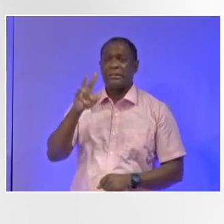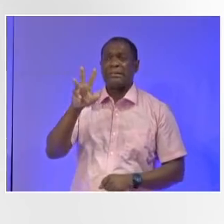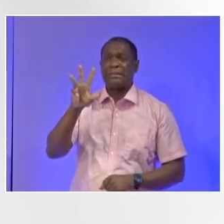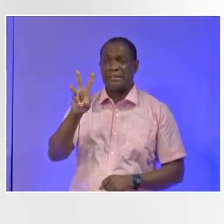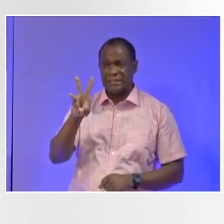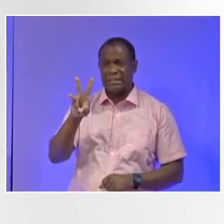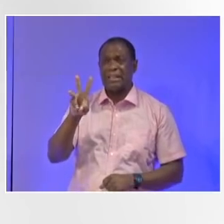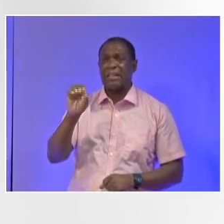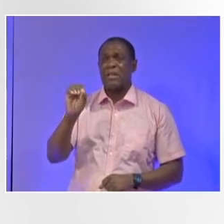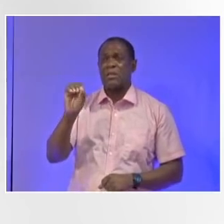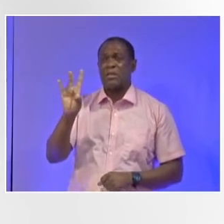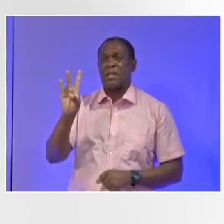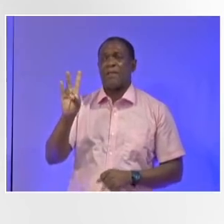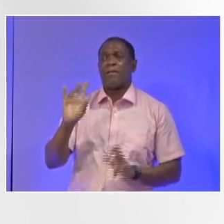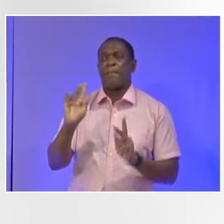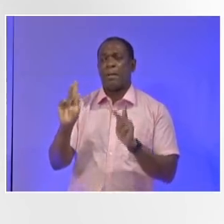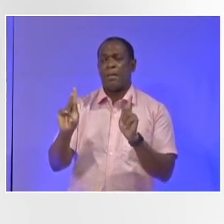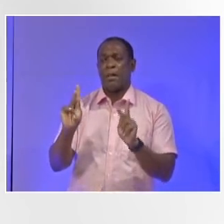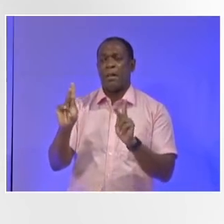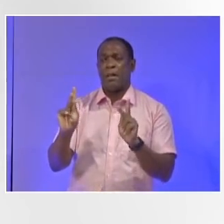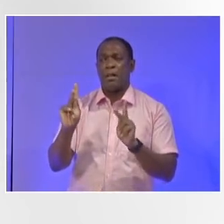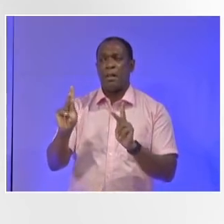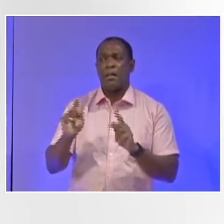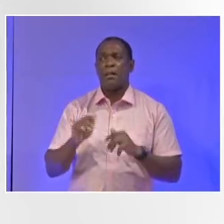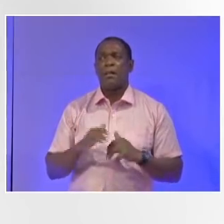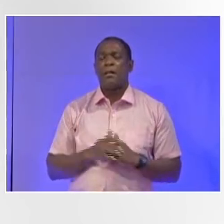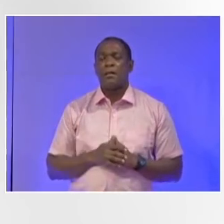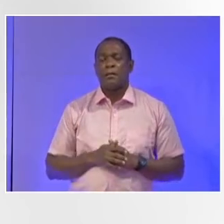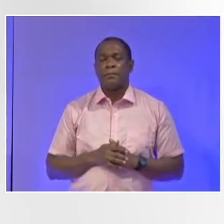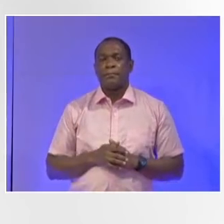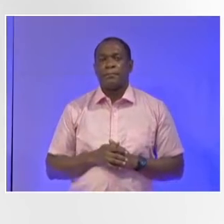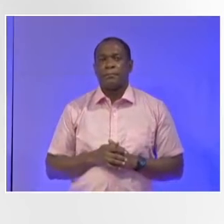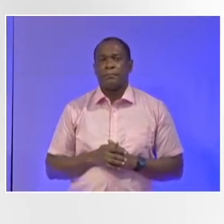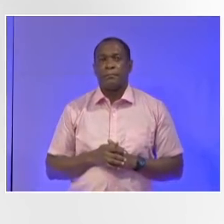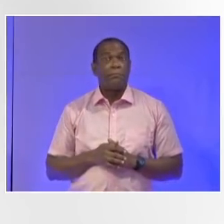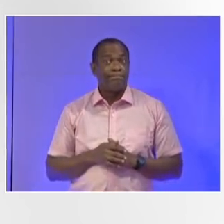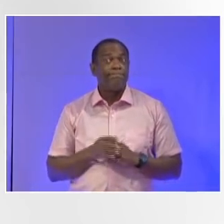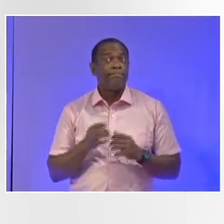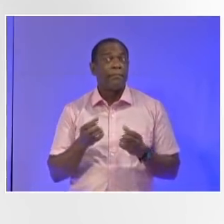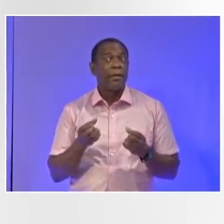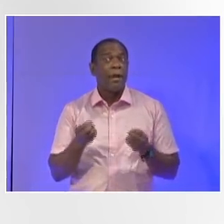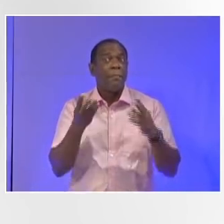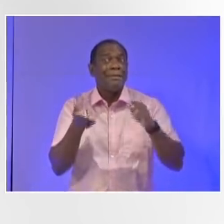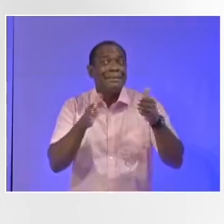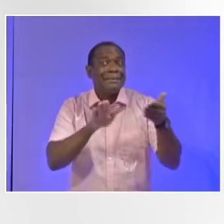9,607 persons. In addition, in terms of the deaths that have occurred,